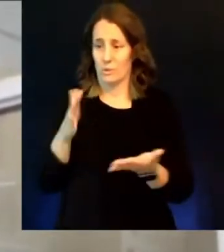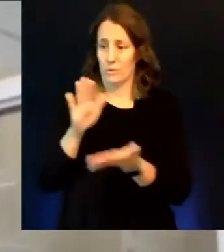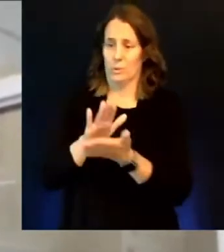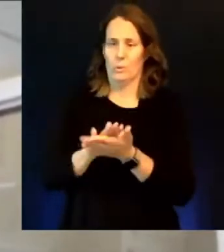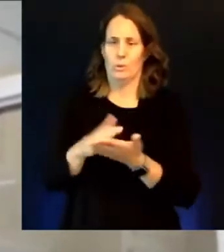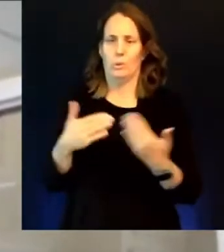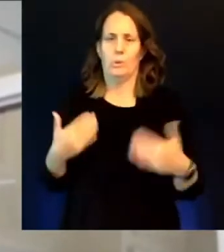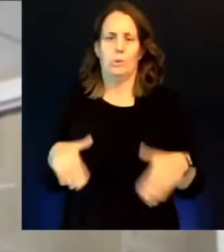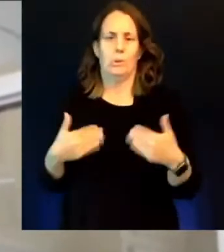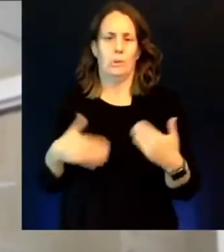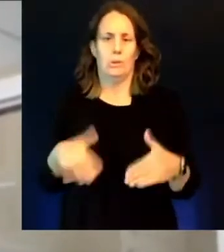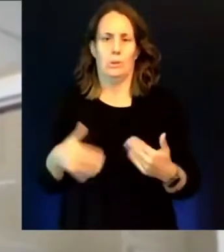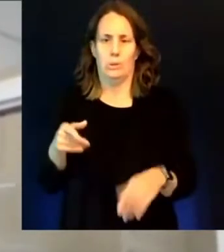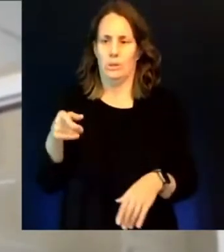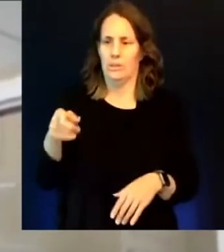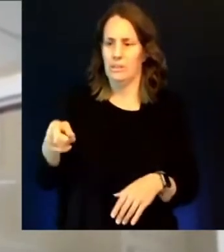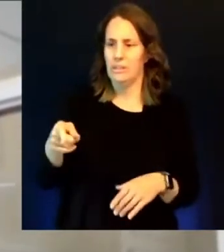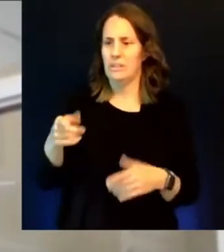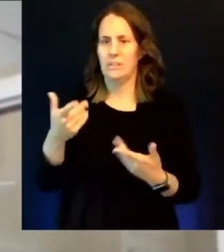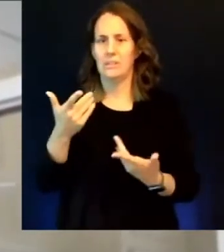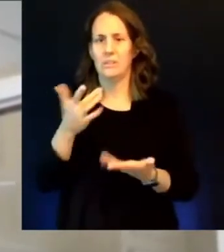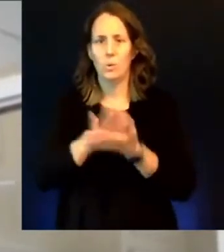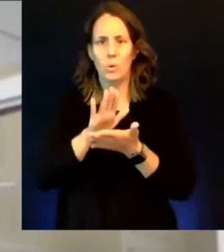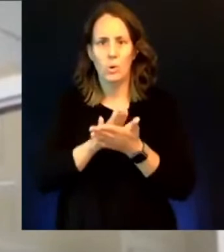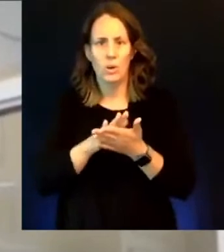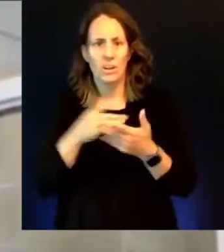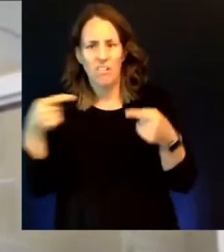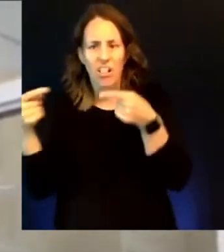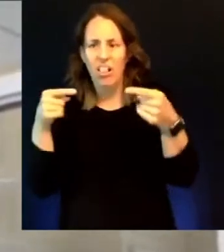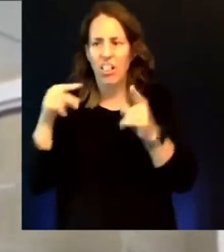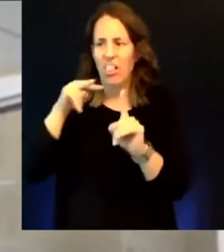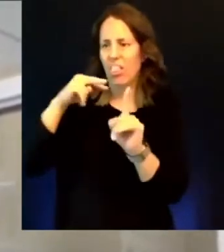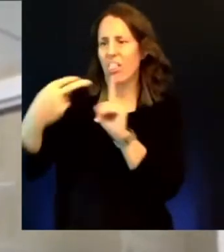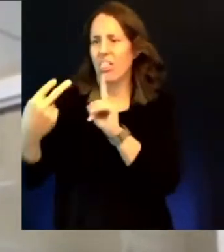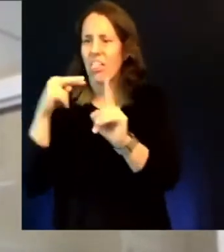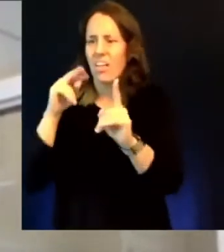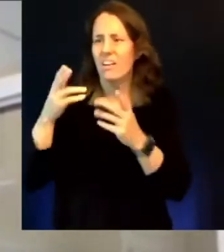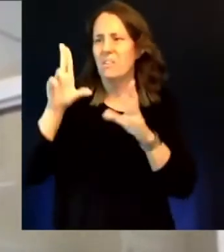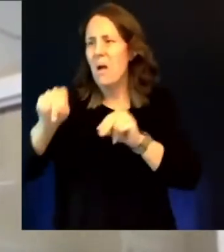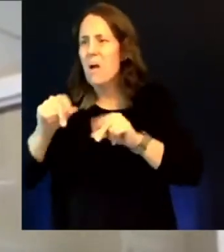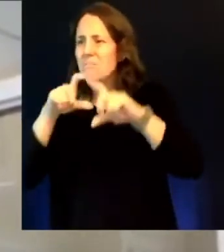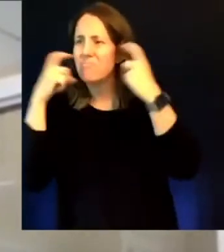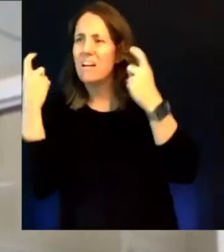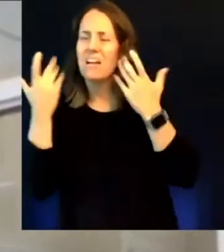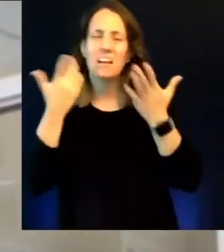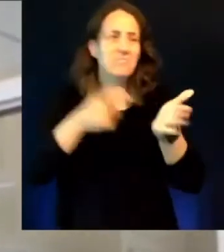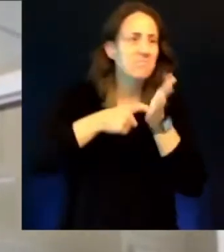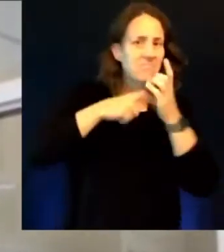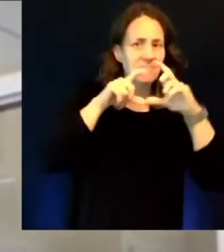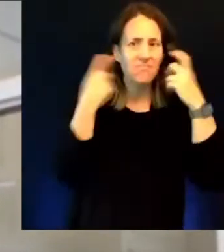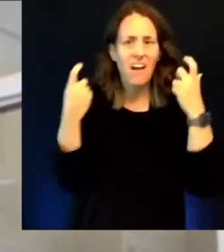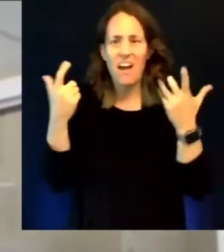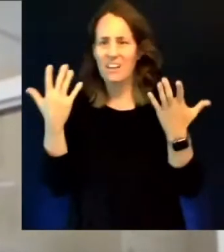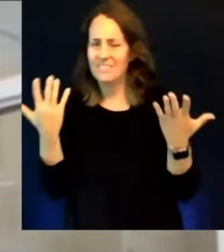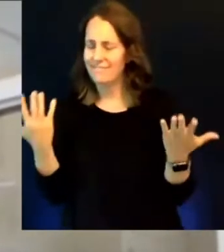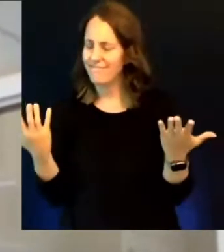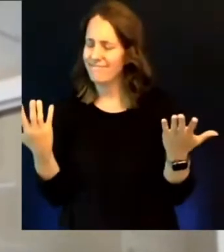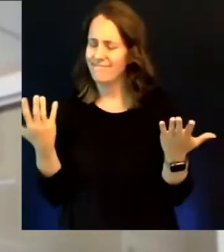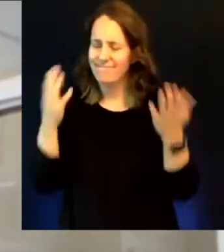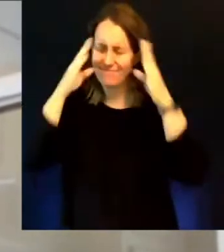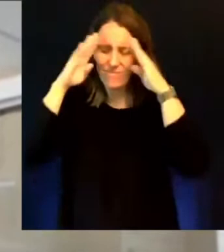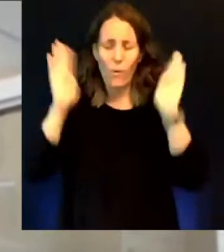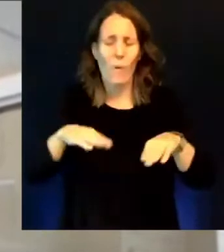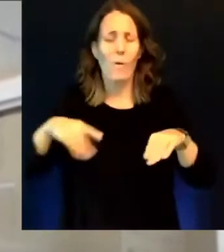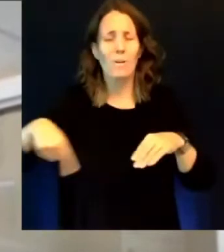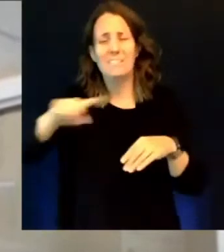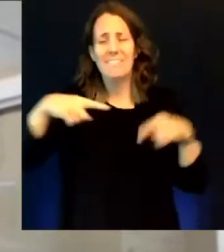people are having, and we want to support them with the best information that we can. So in those environments, if someone is not able